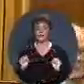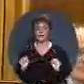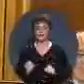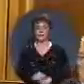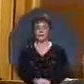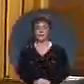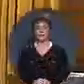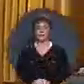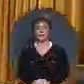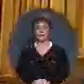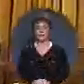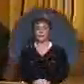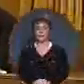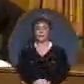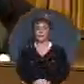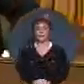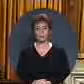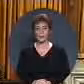Mr. Speaker.